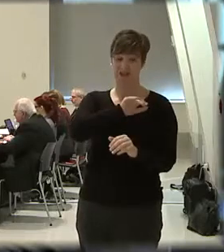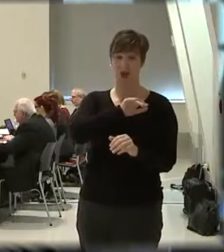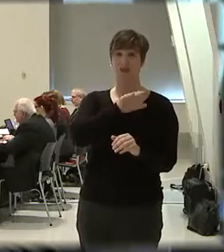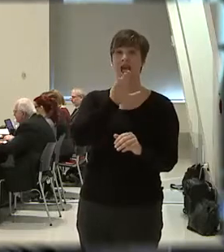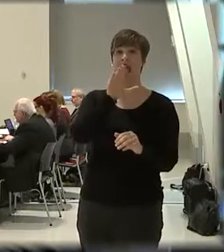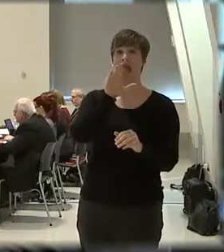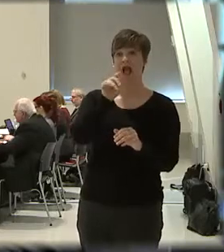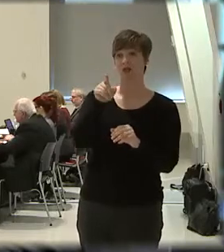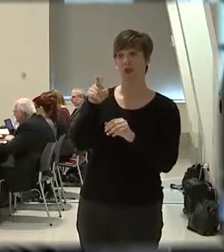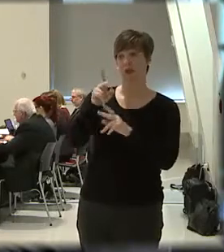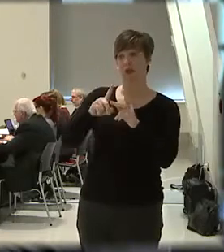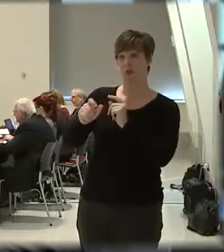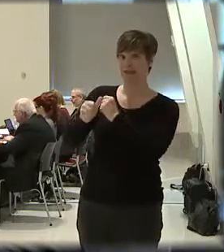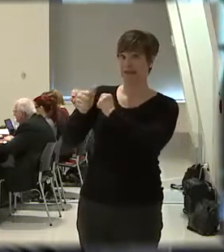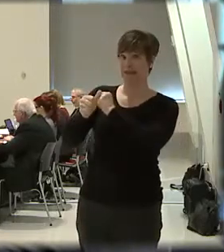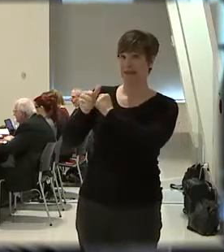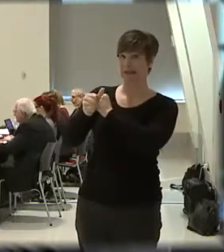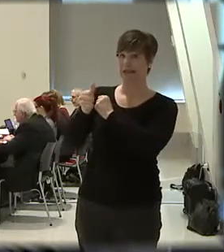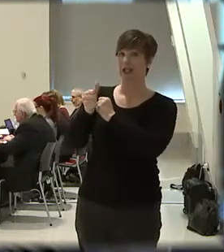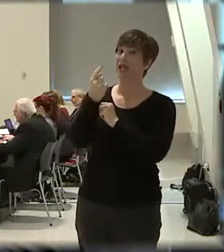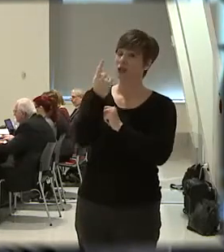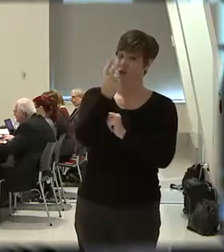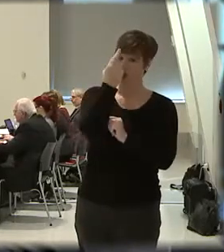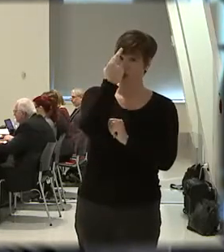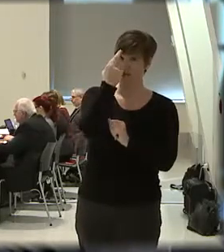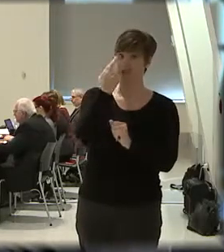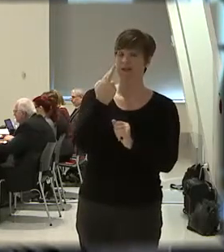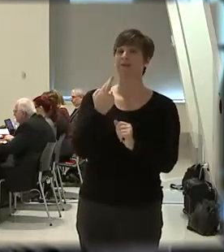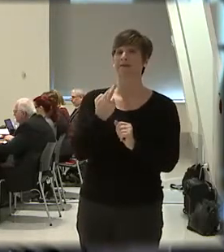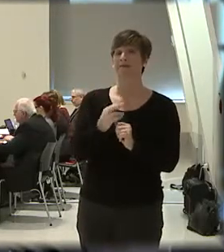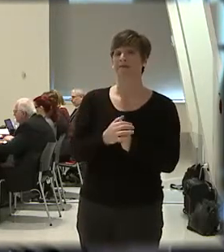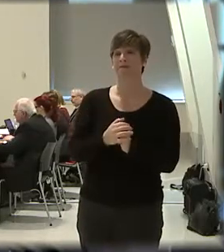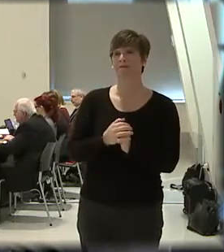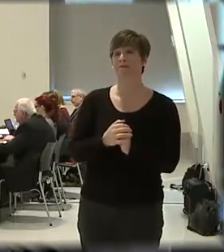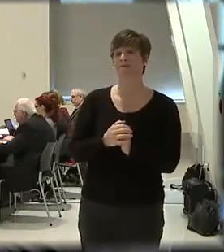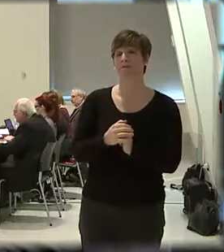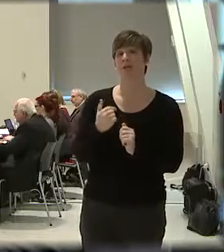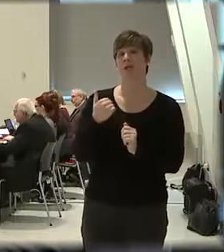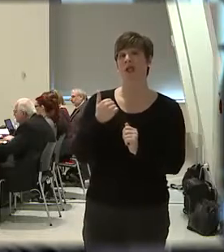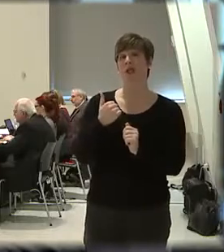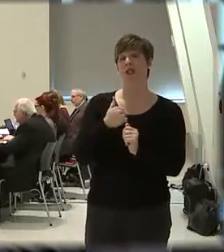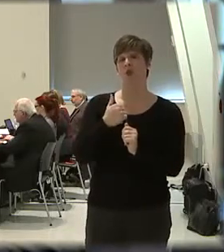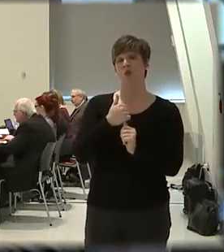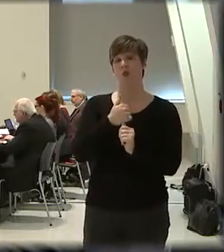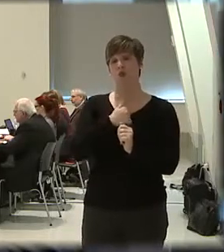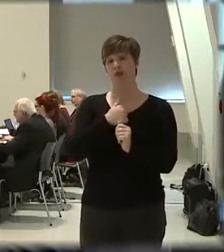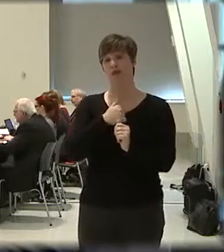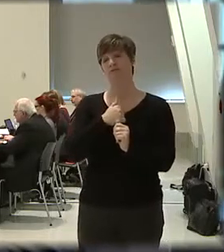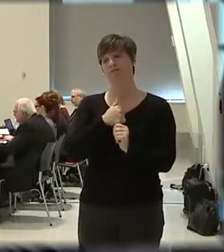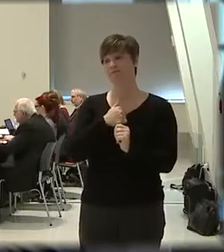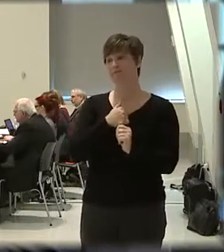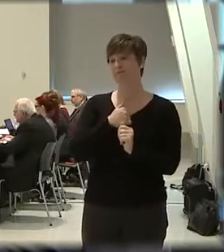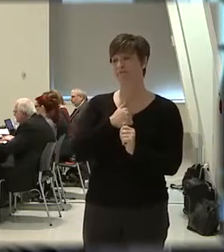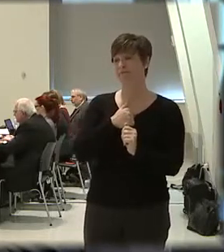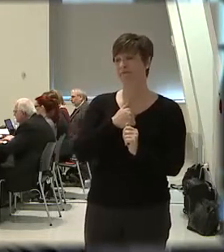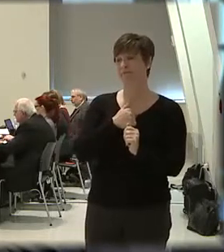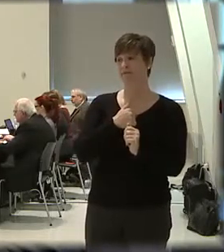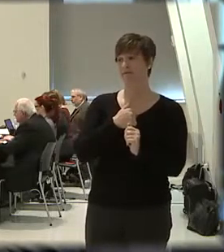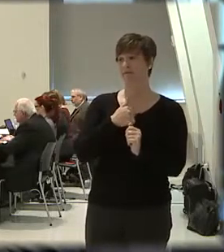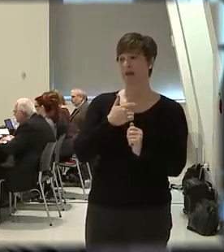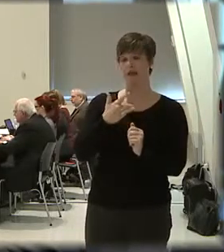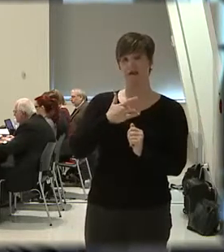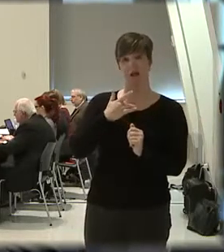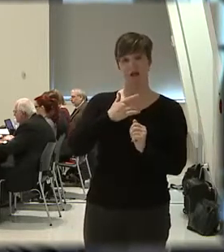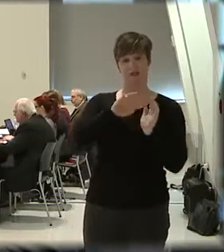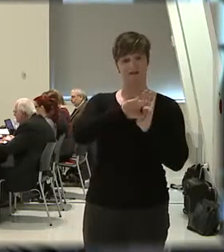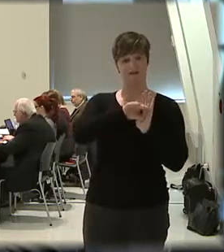in jeopardy. That's one of the primary reasons that we take the position that video evidence should